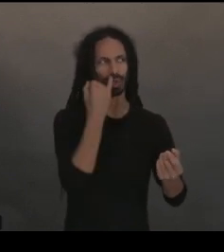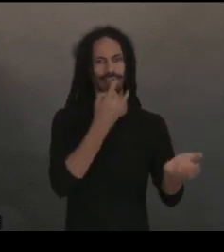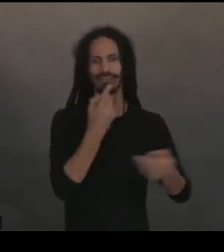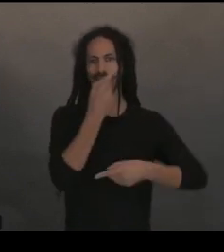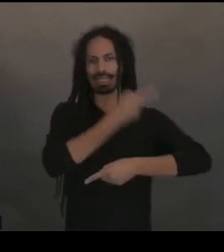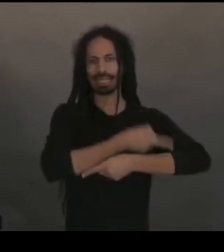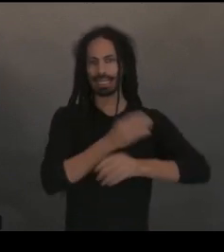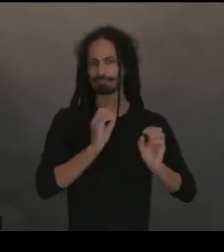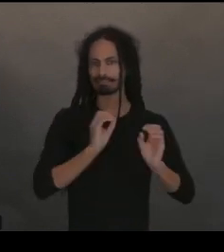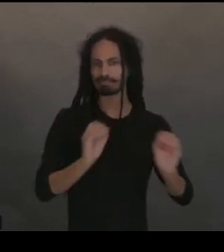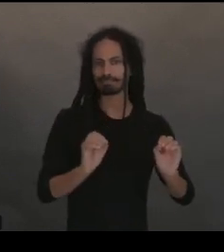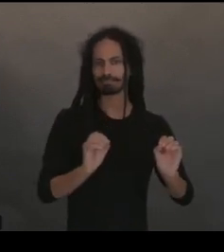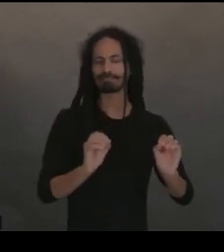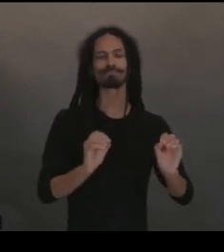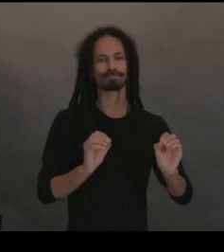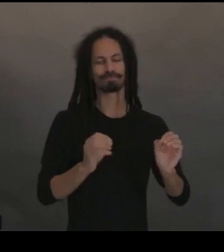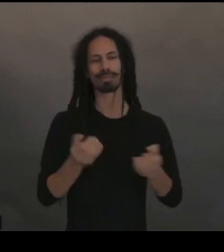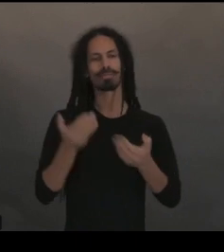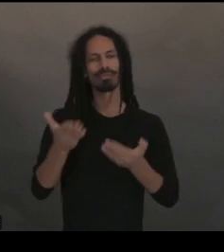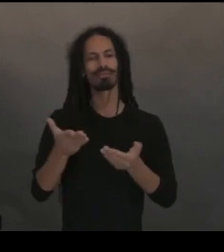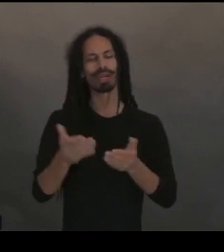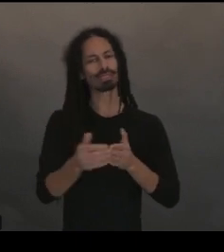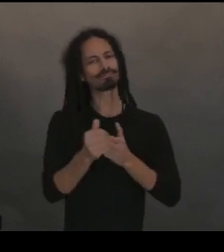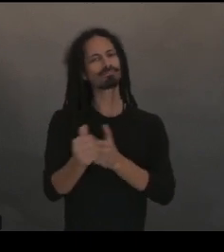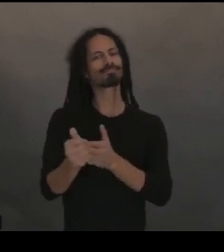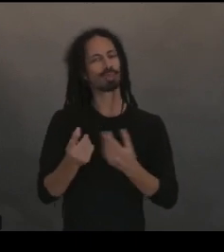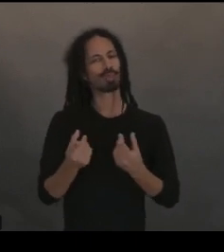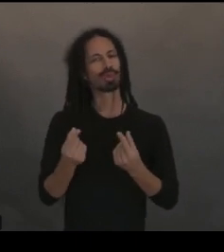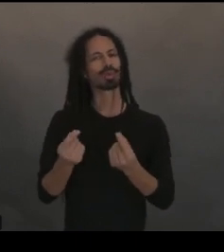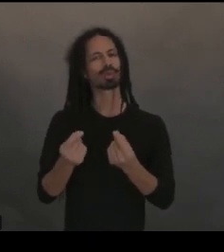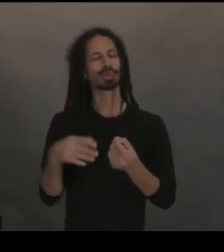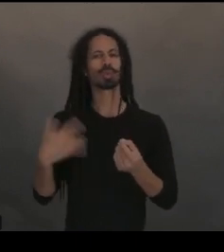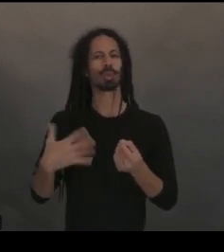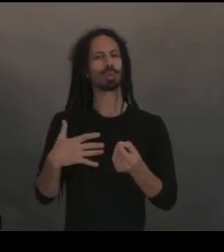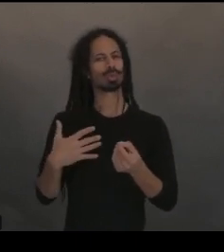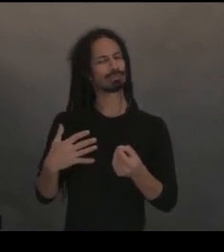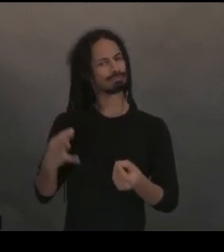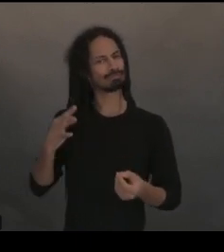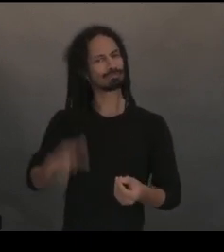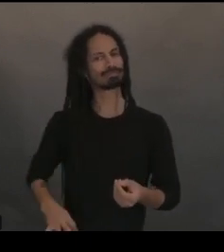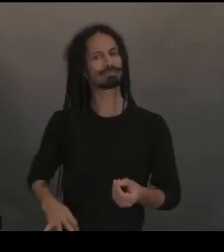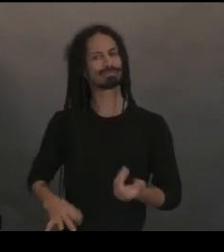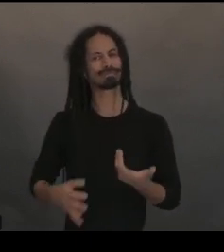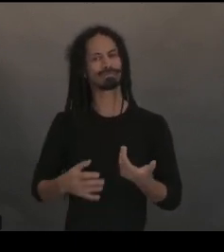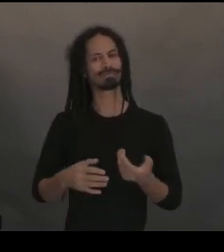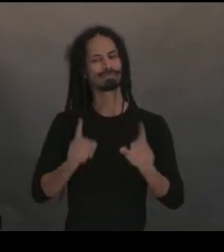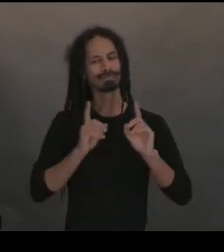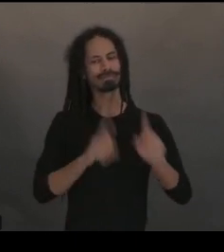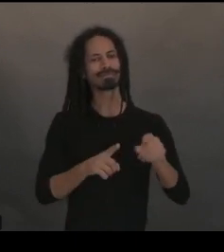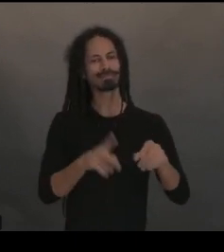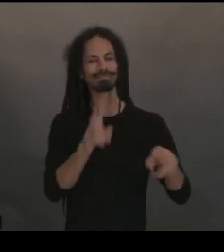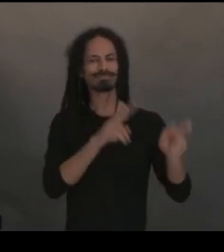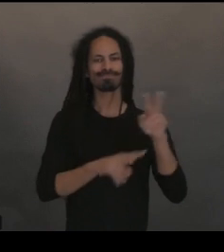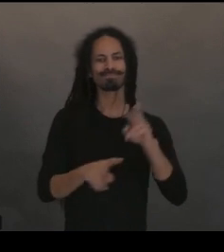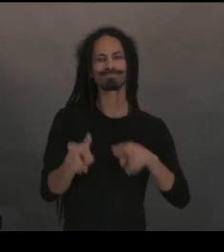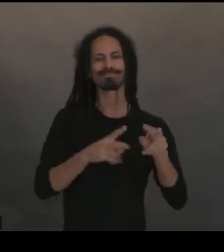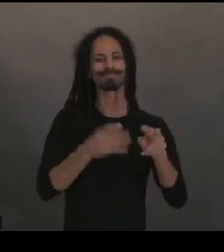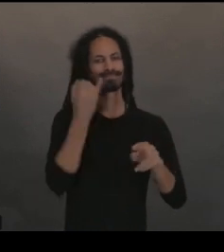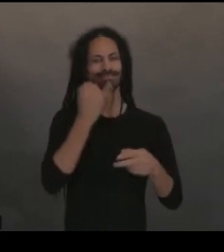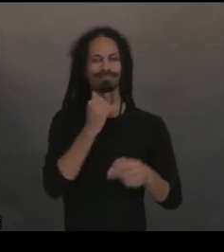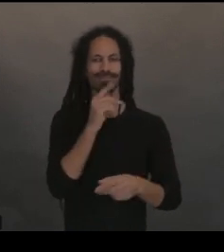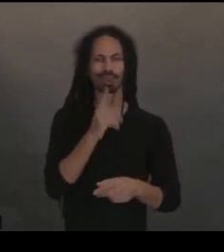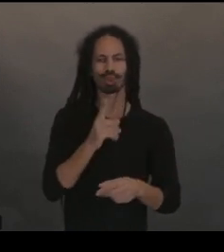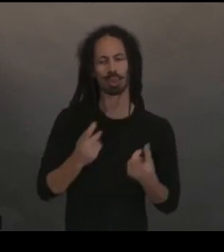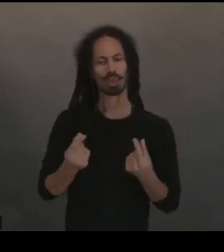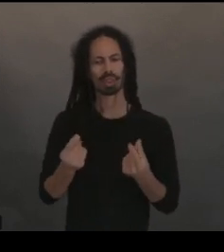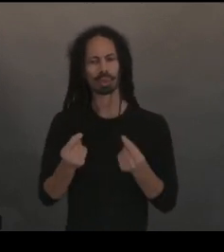provide guidance on what to do. So a really useful place to go if you are unsure what